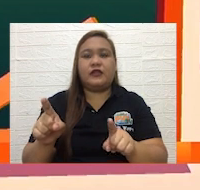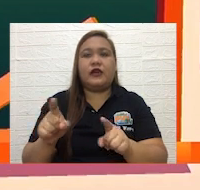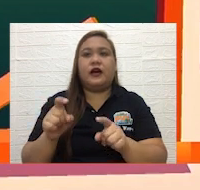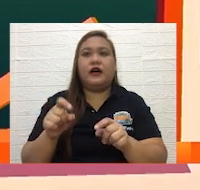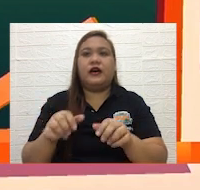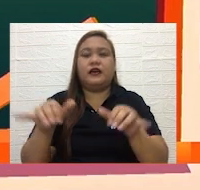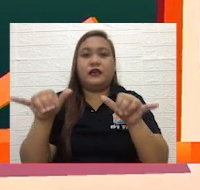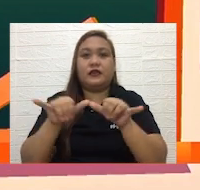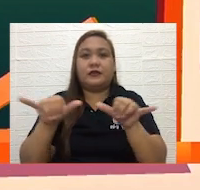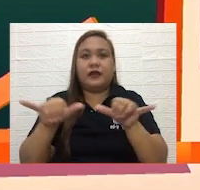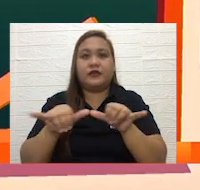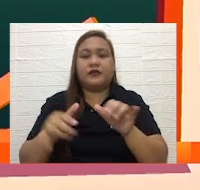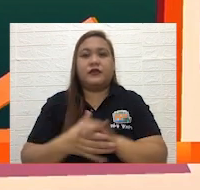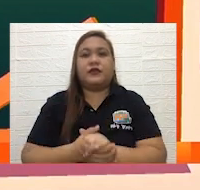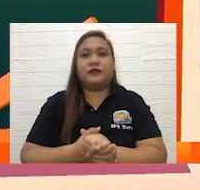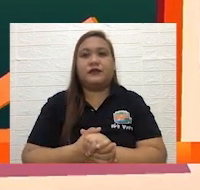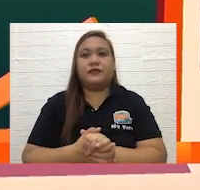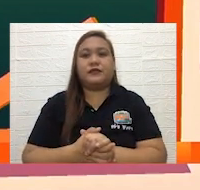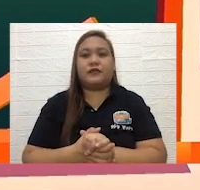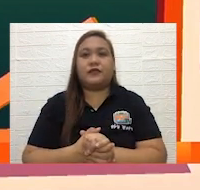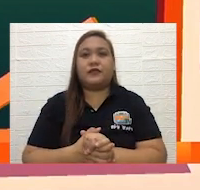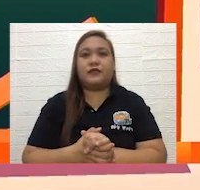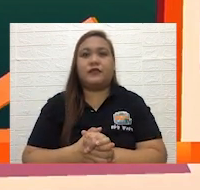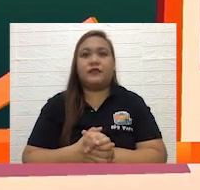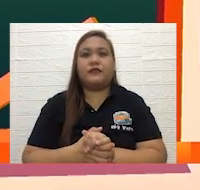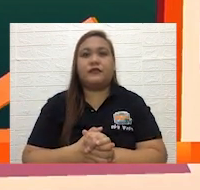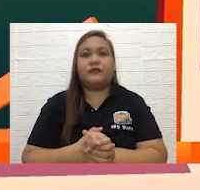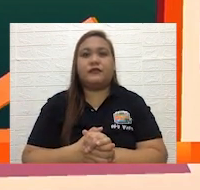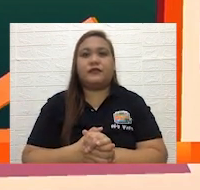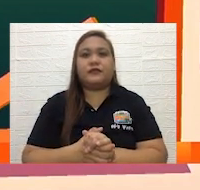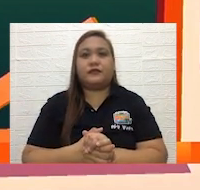size of the drawing using different drawing scales.